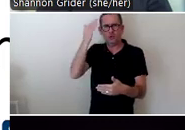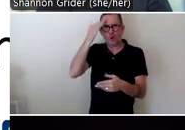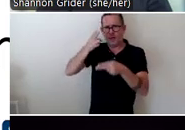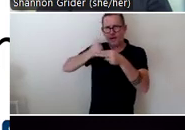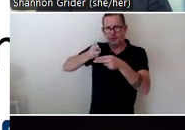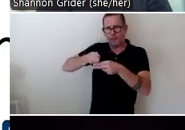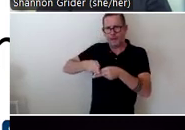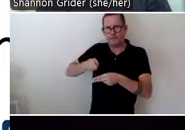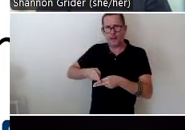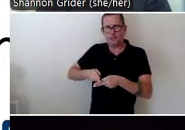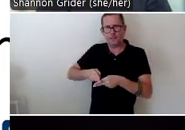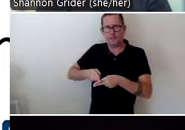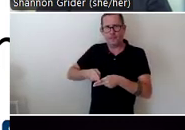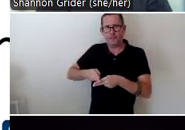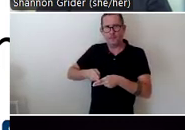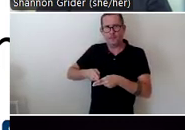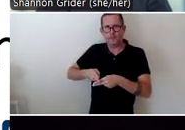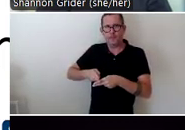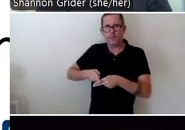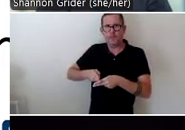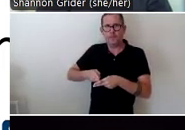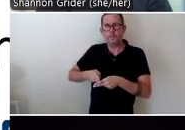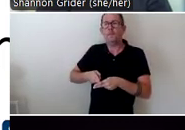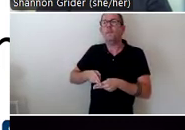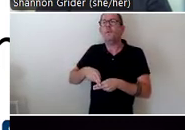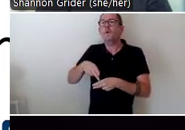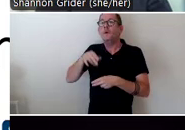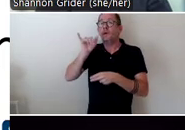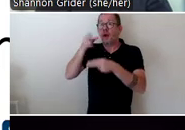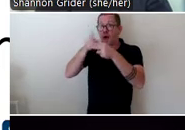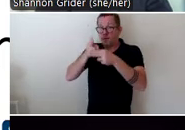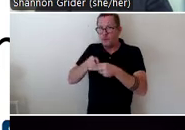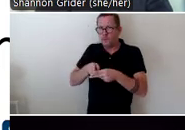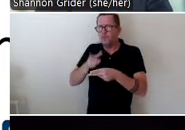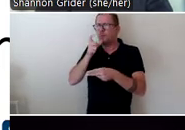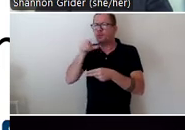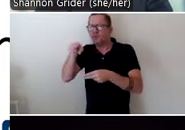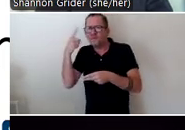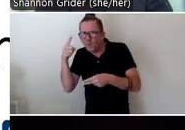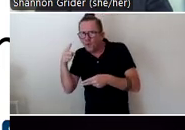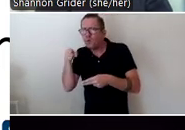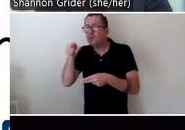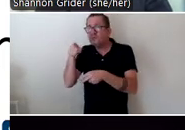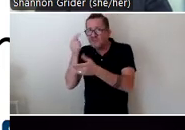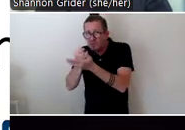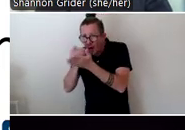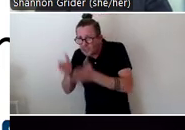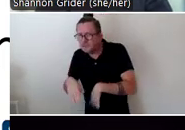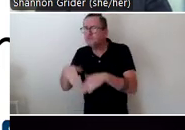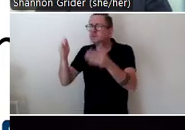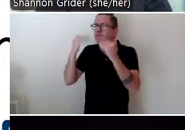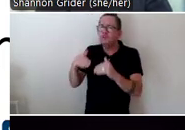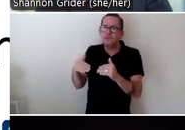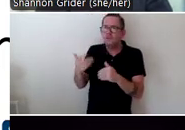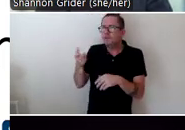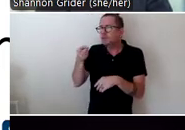in the clinician role, a social worker role, or a case manager in the meeting. Plus, then, of course, who is the deaf